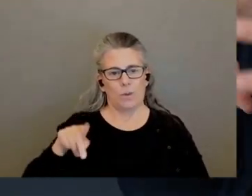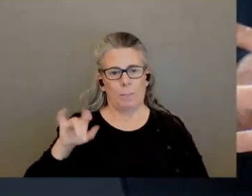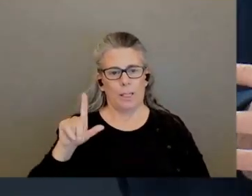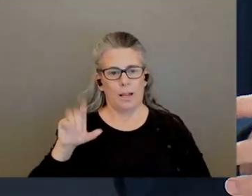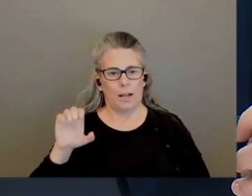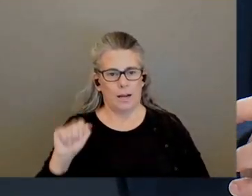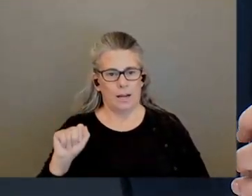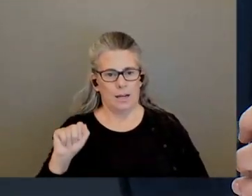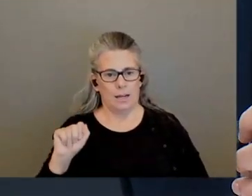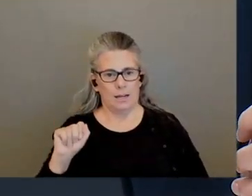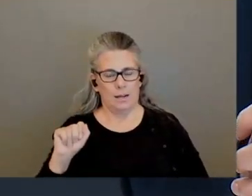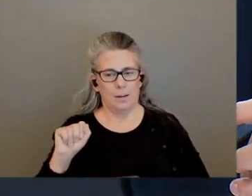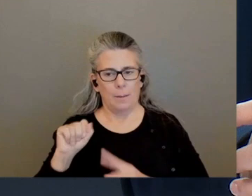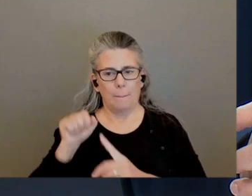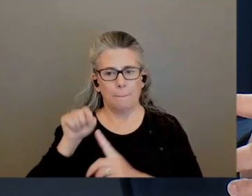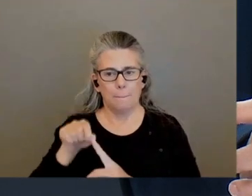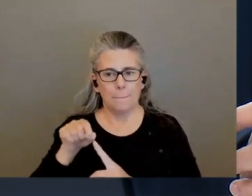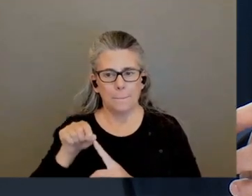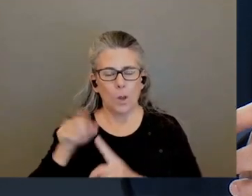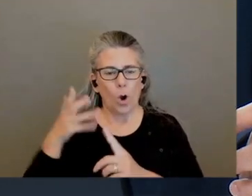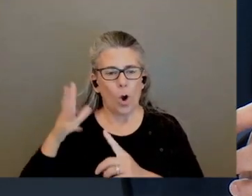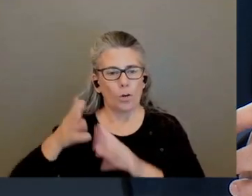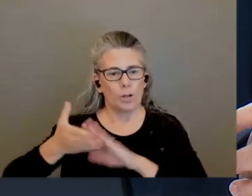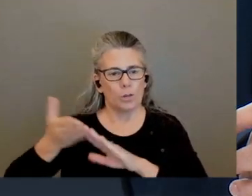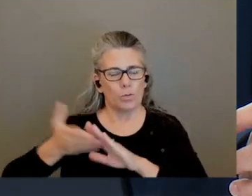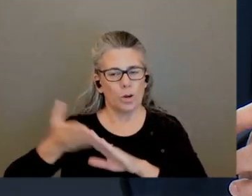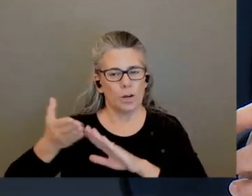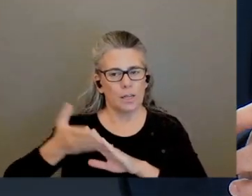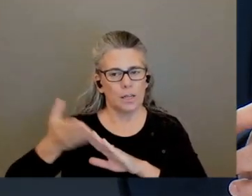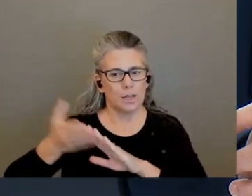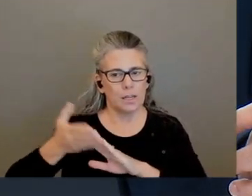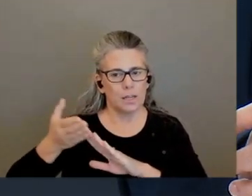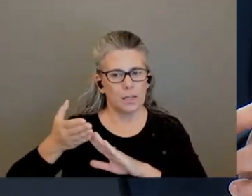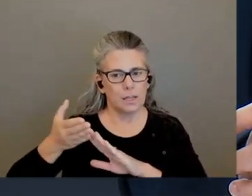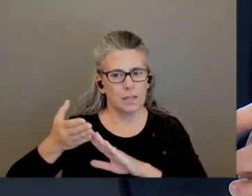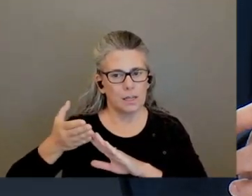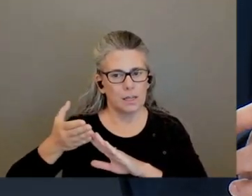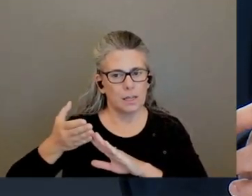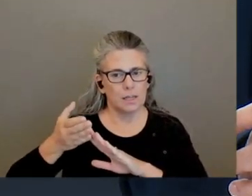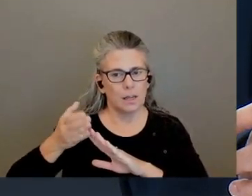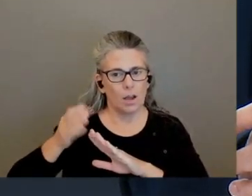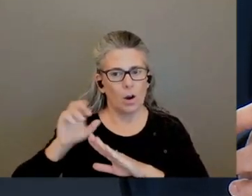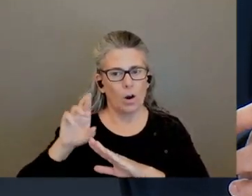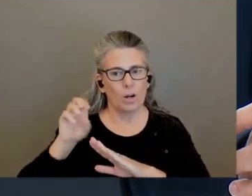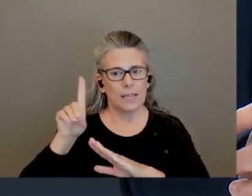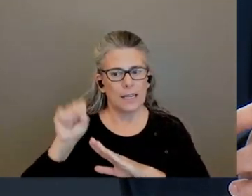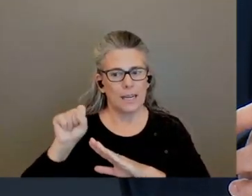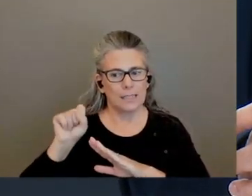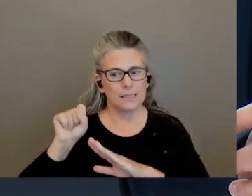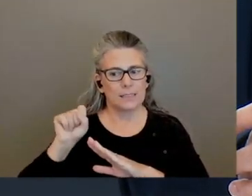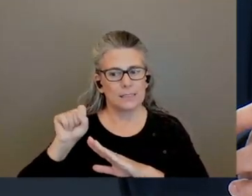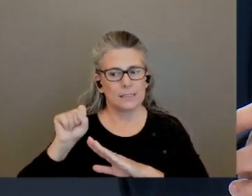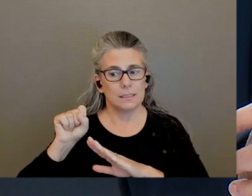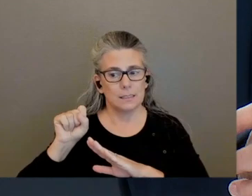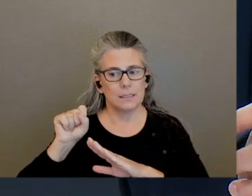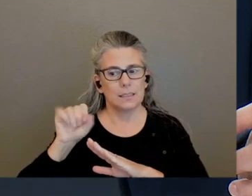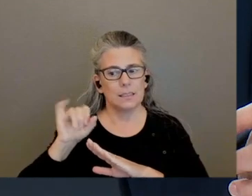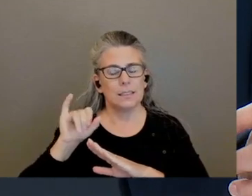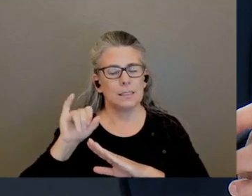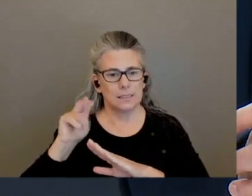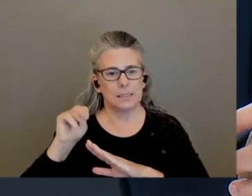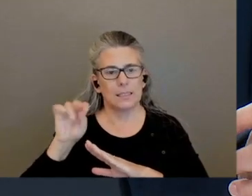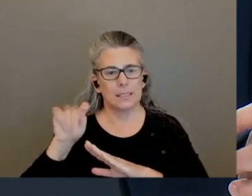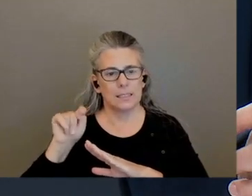an already running x86 RDS instance, get the data replicated,